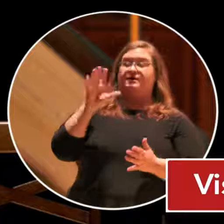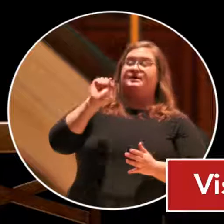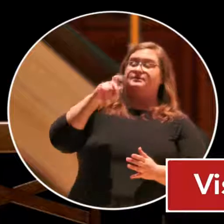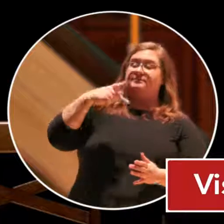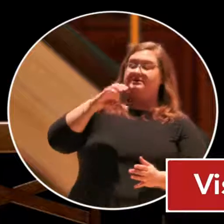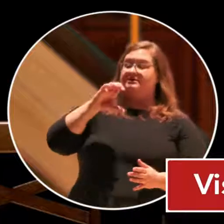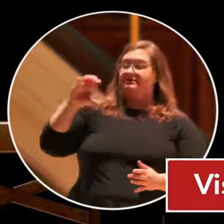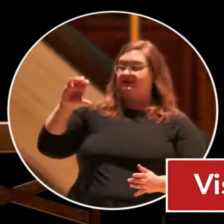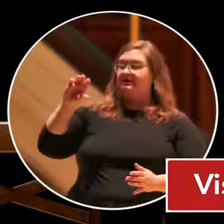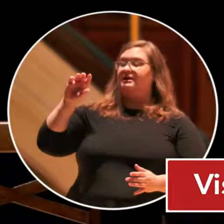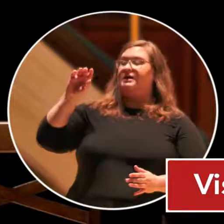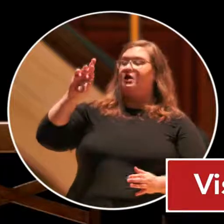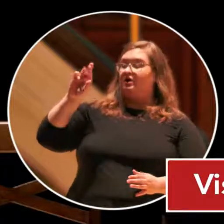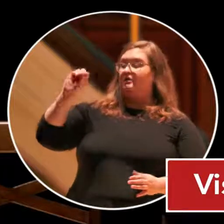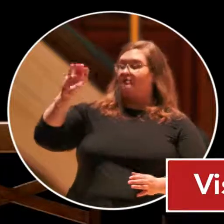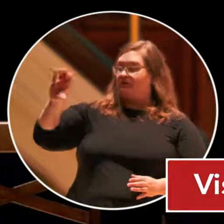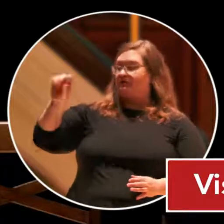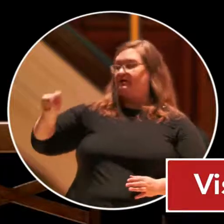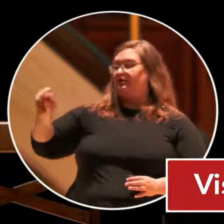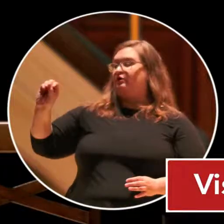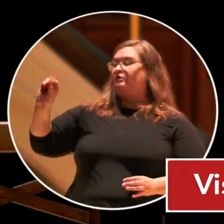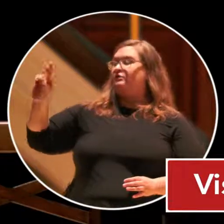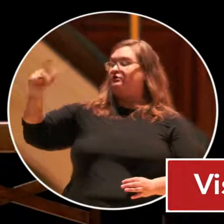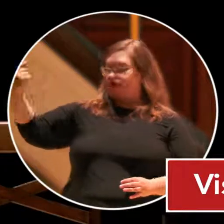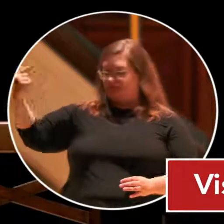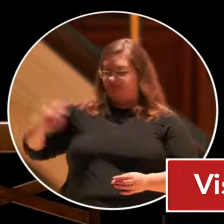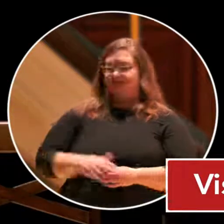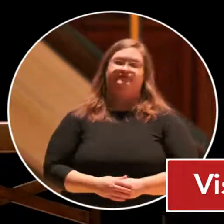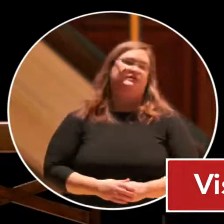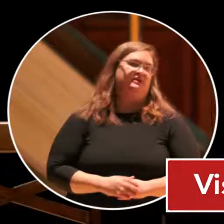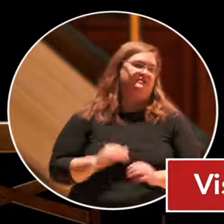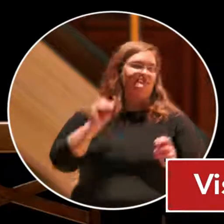spcc-roch.org, to make a donation. It makes an incredible difference.